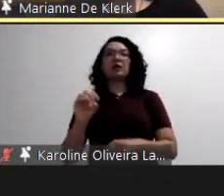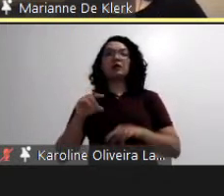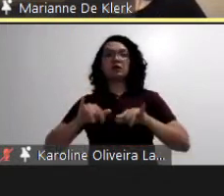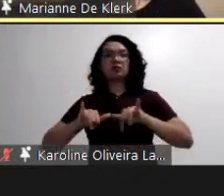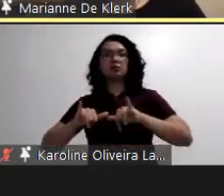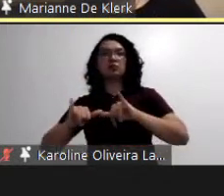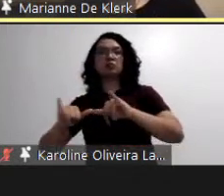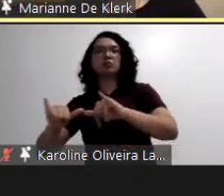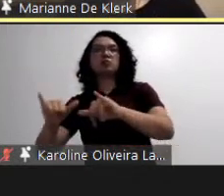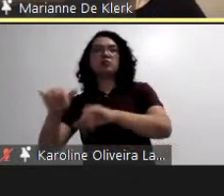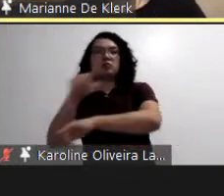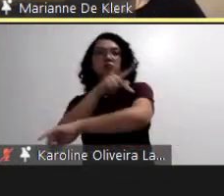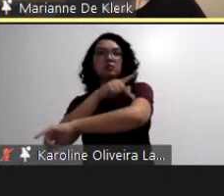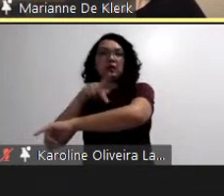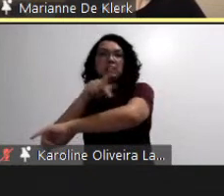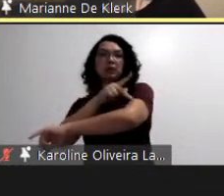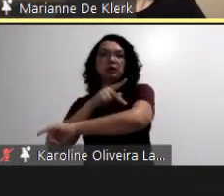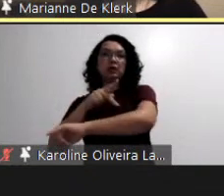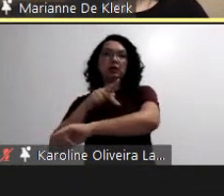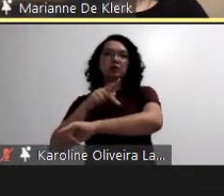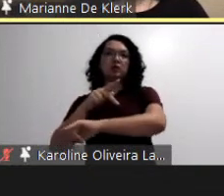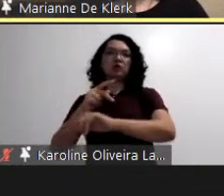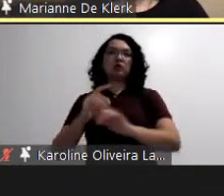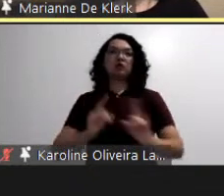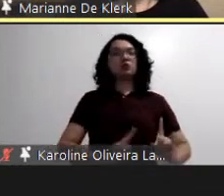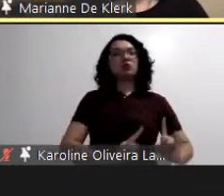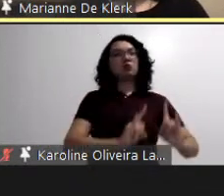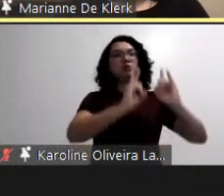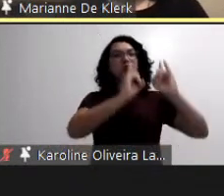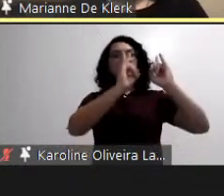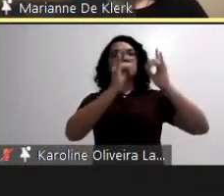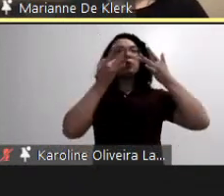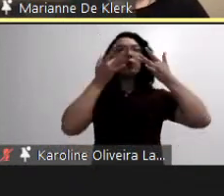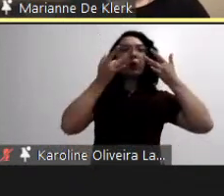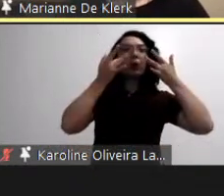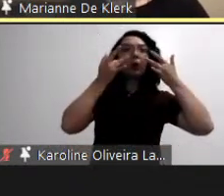the incredible jump in scale that happened in that period.